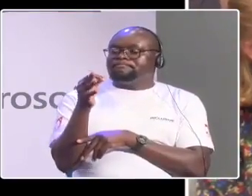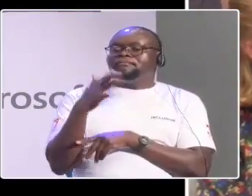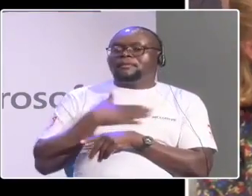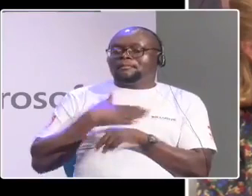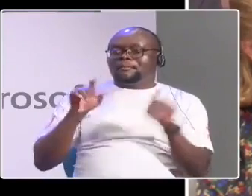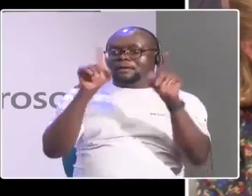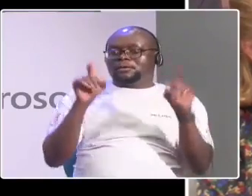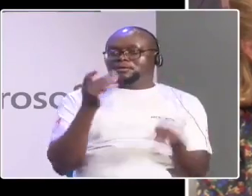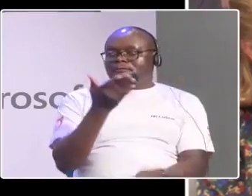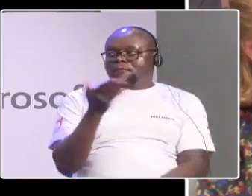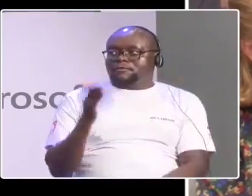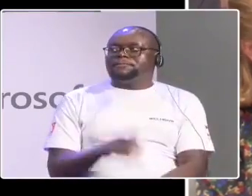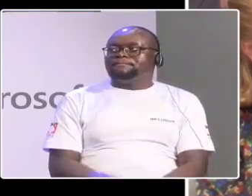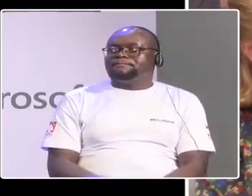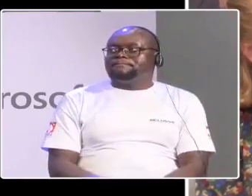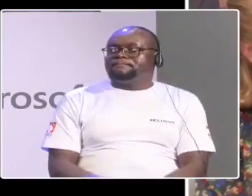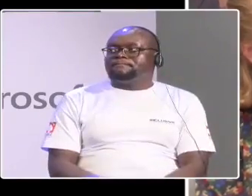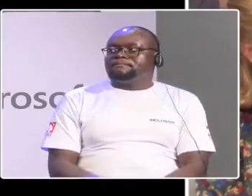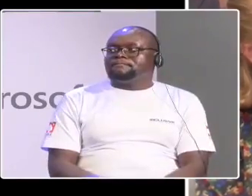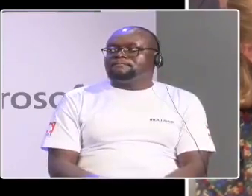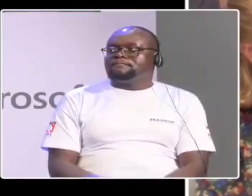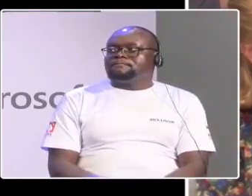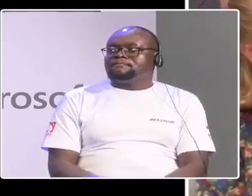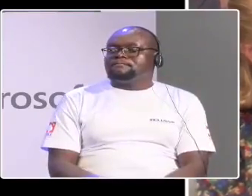My question for you is,